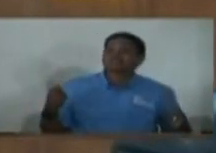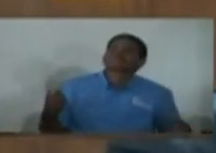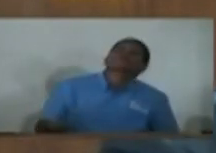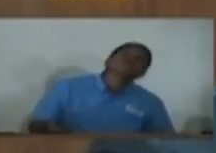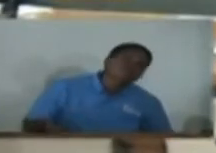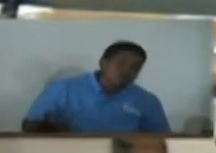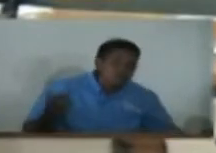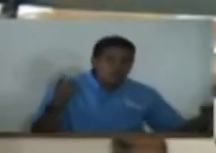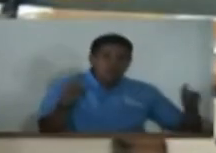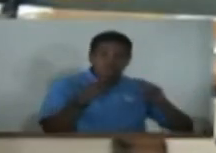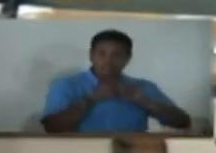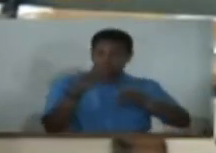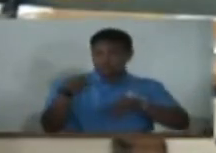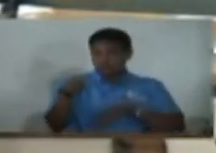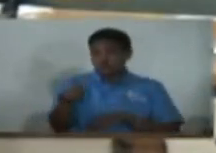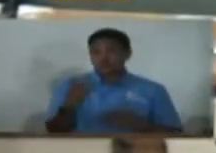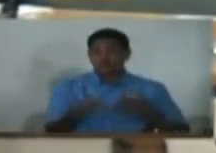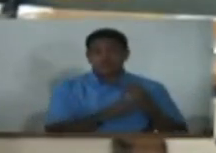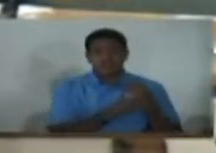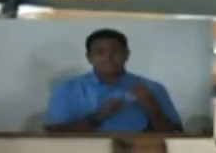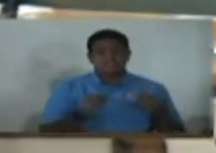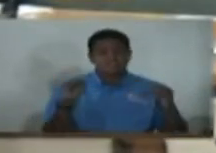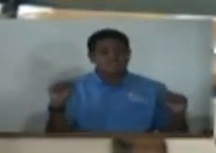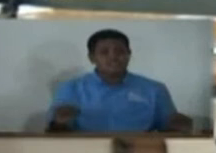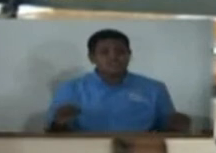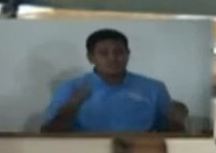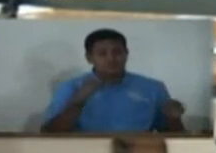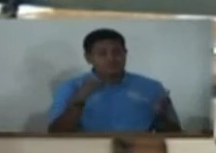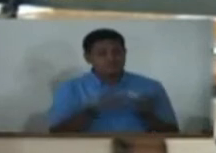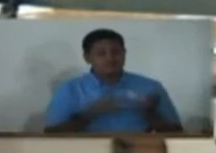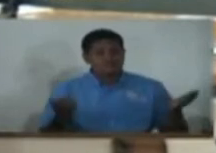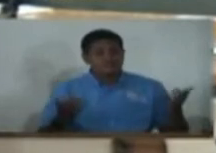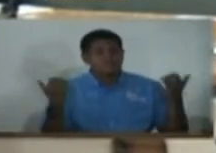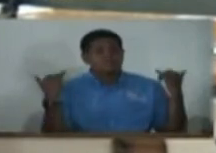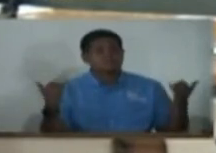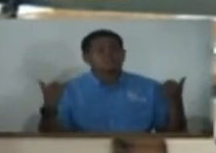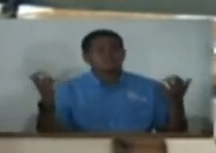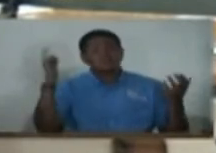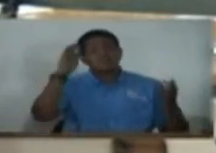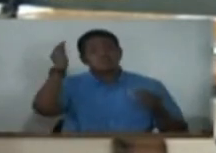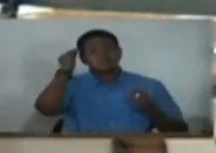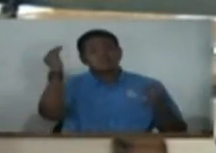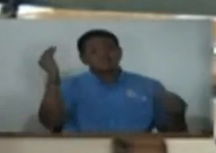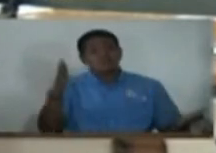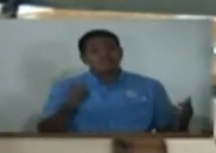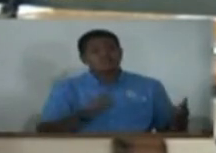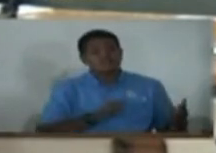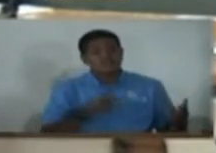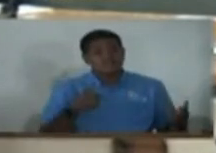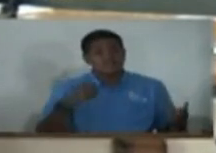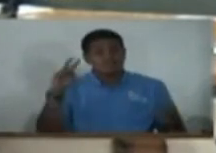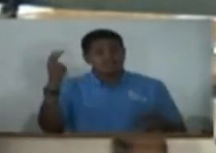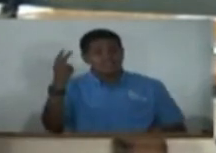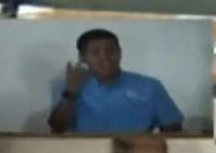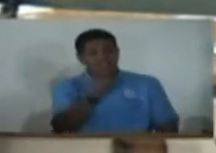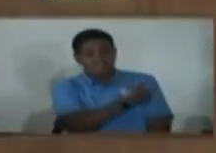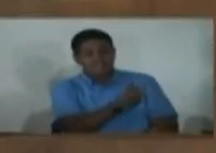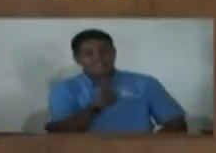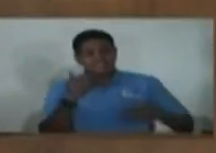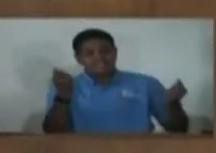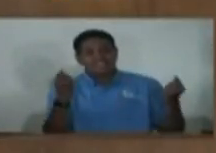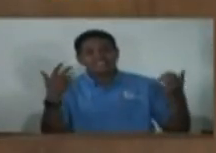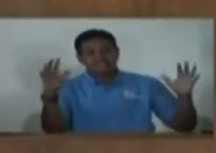Prime Minister, like you, I can stand here today and say, I have had my second vaccine.